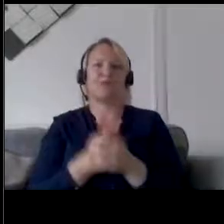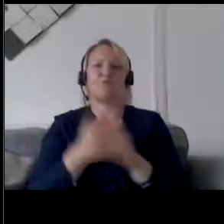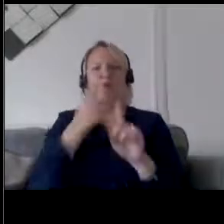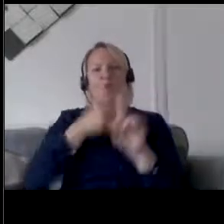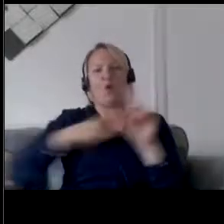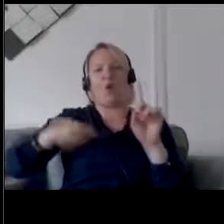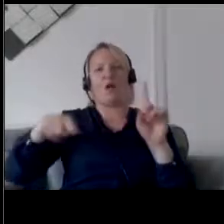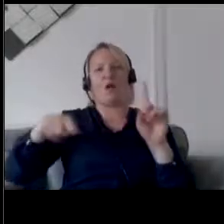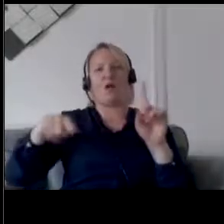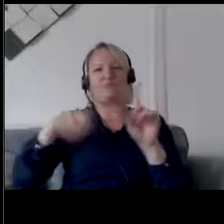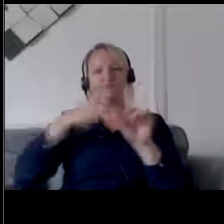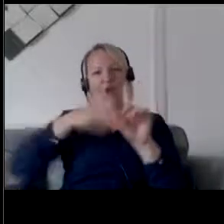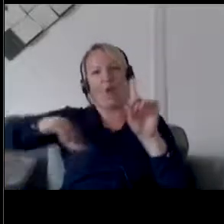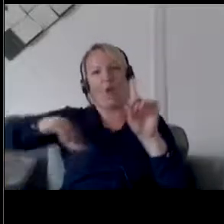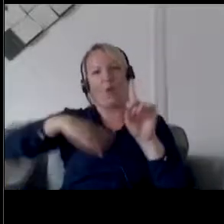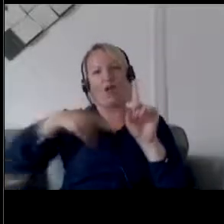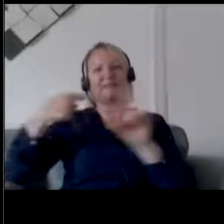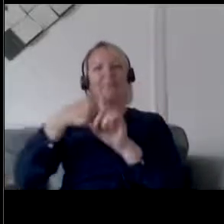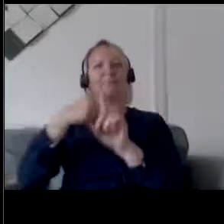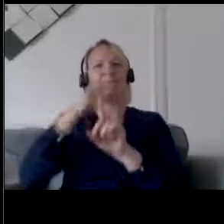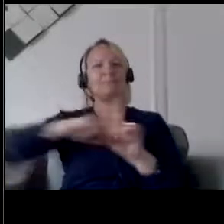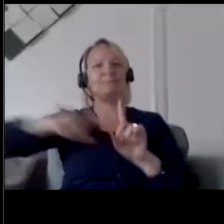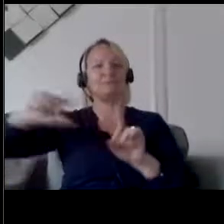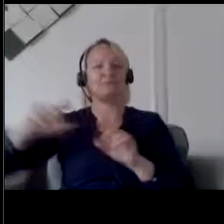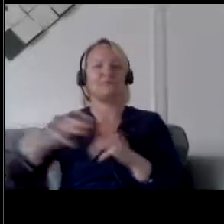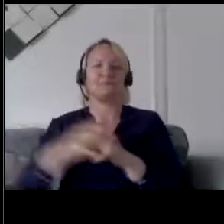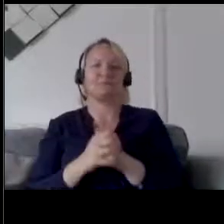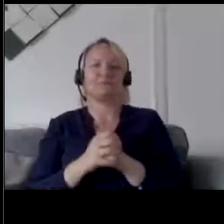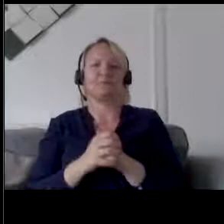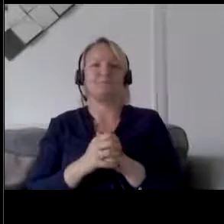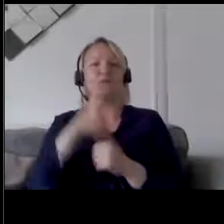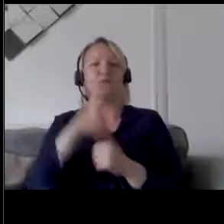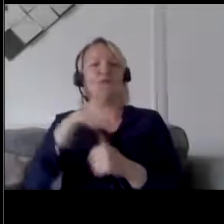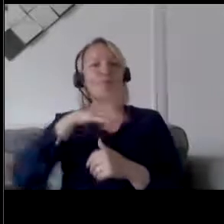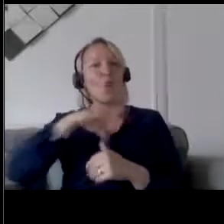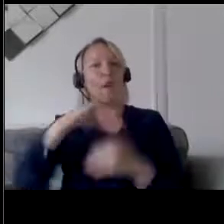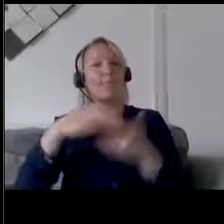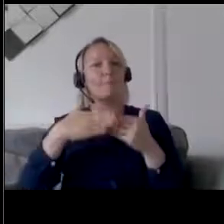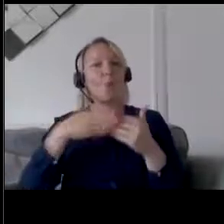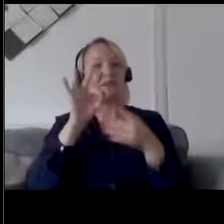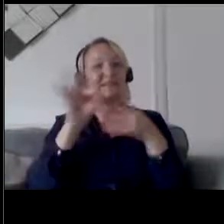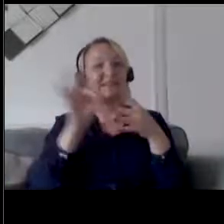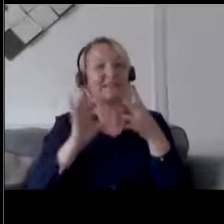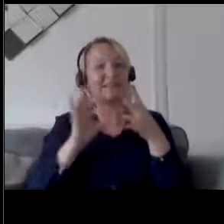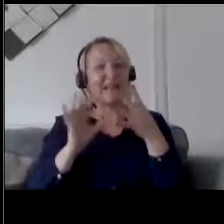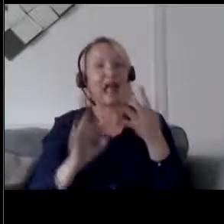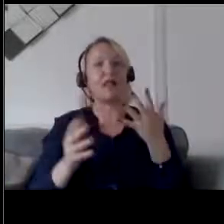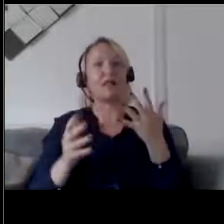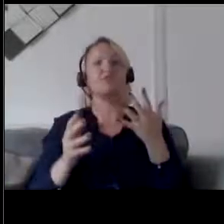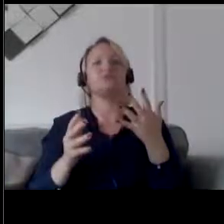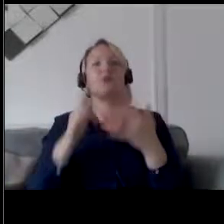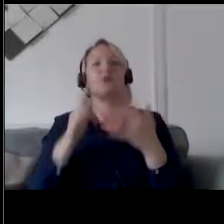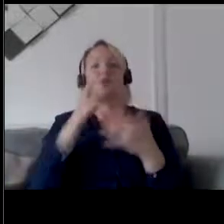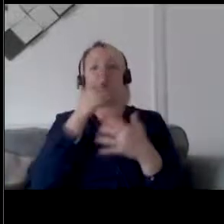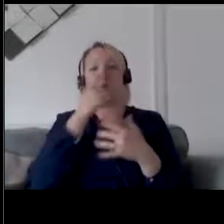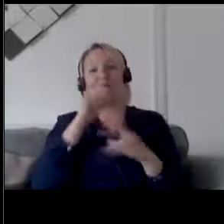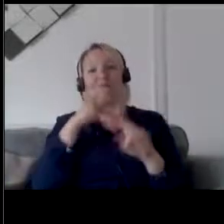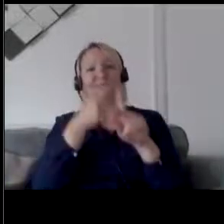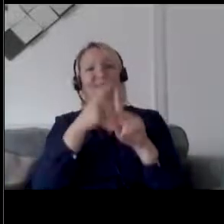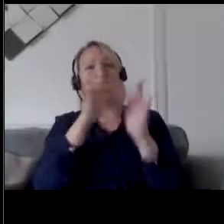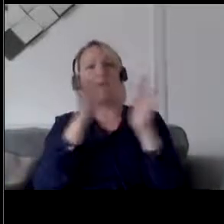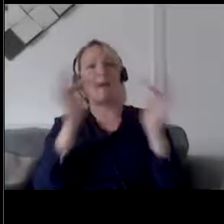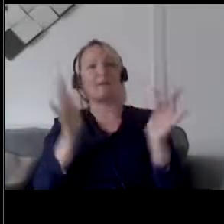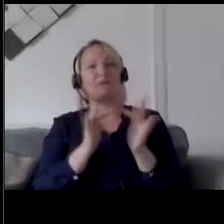to mitigate its impact. If you'd like more detailed information, then I would suggest visiting the website, which